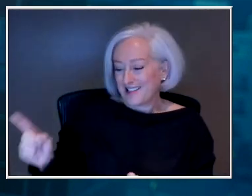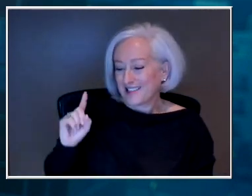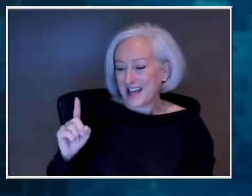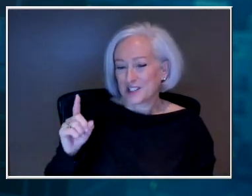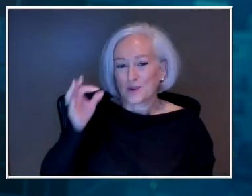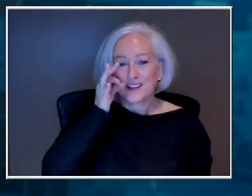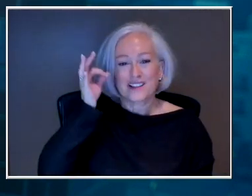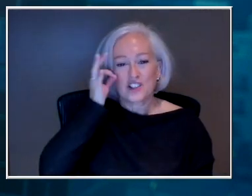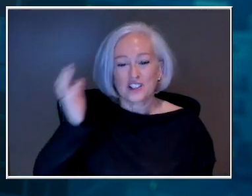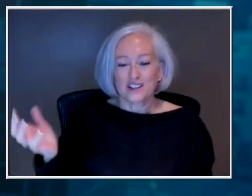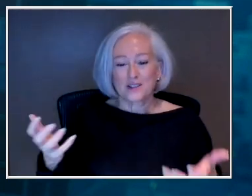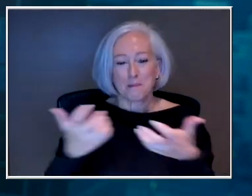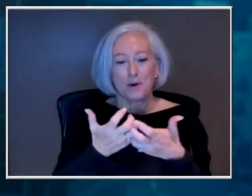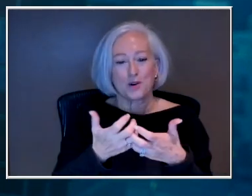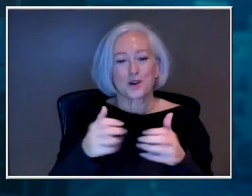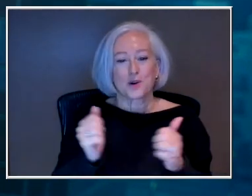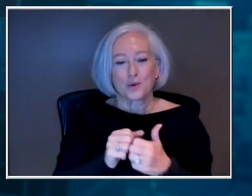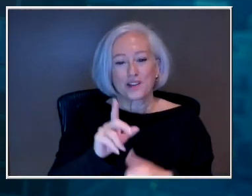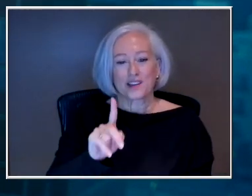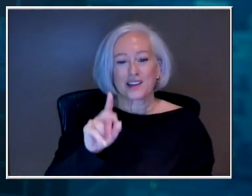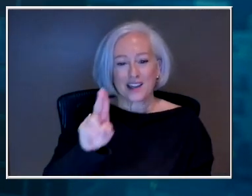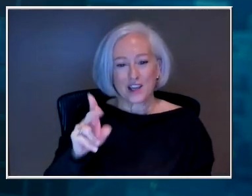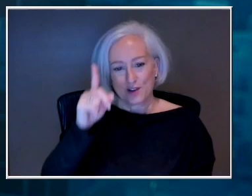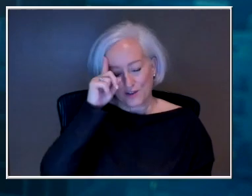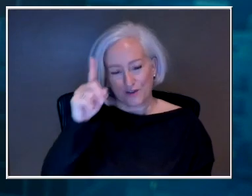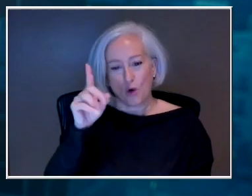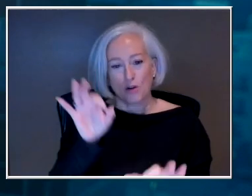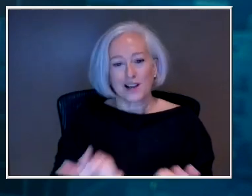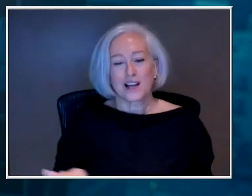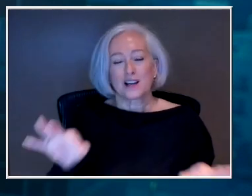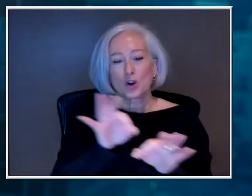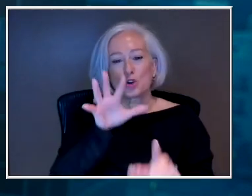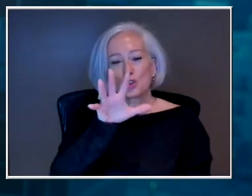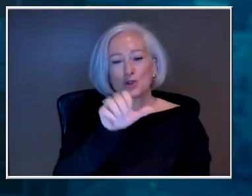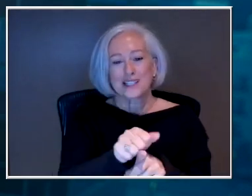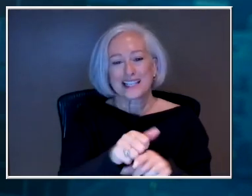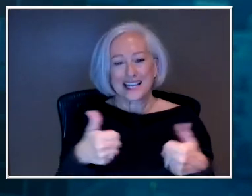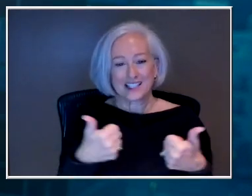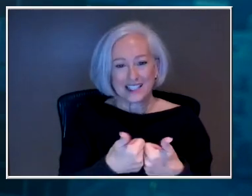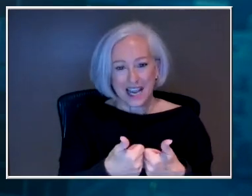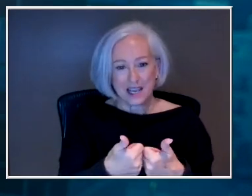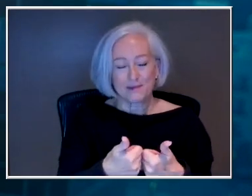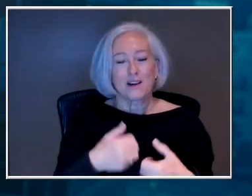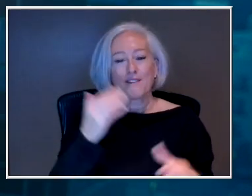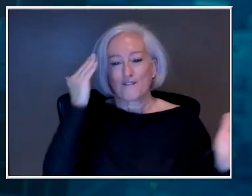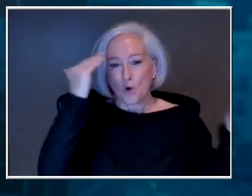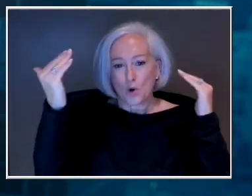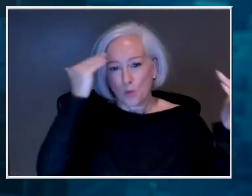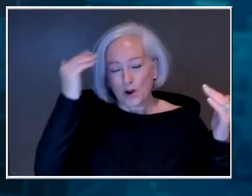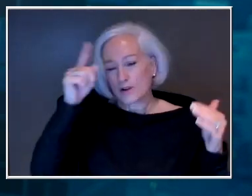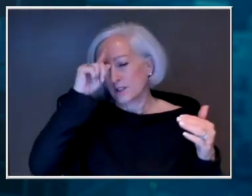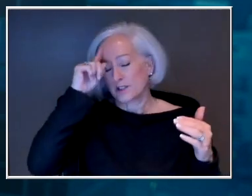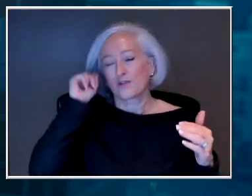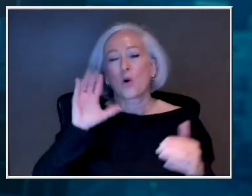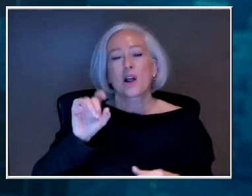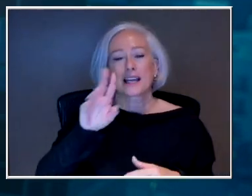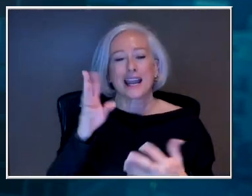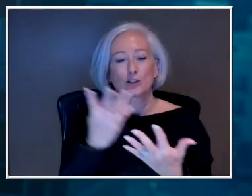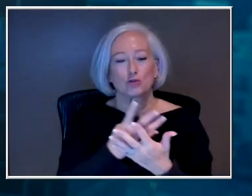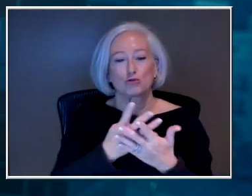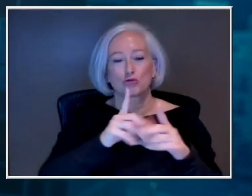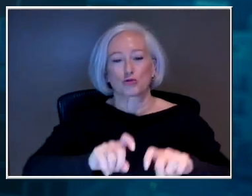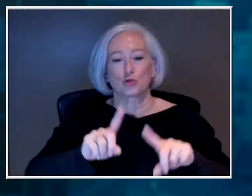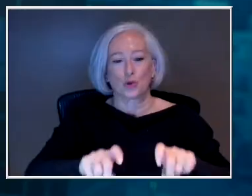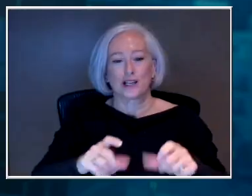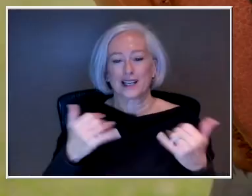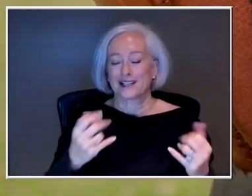Kansas Health System for their crucial catch game, of course, dedicated to raising awareness for cancer screenings. And we're going to leave you today with a look back at